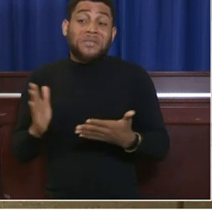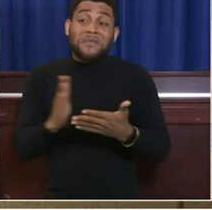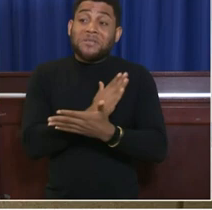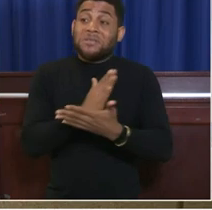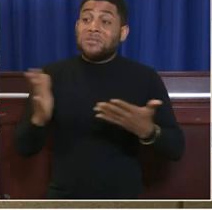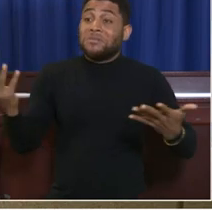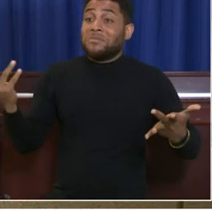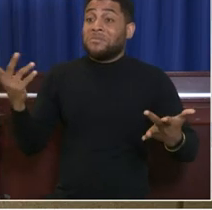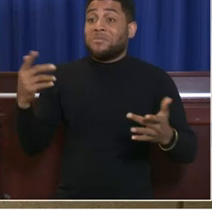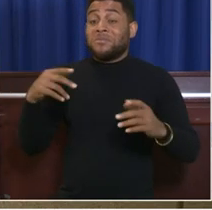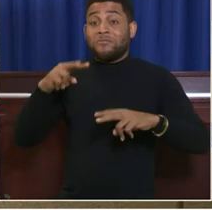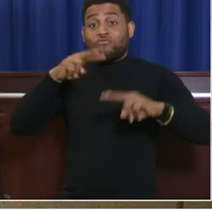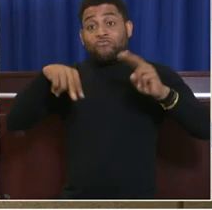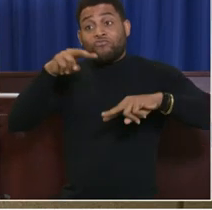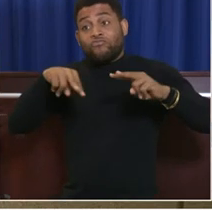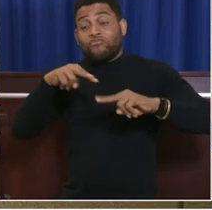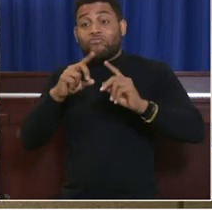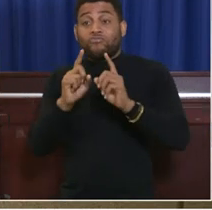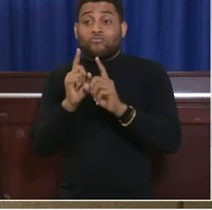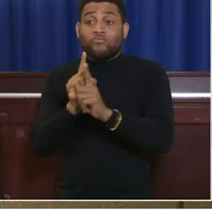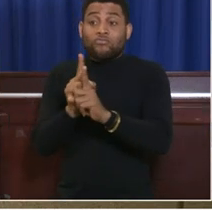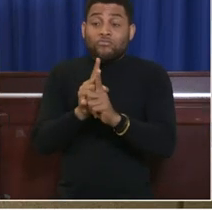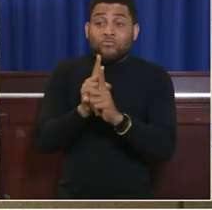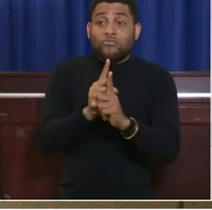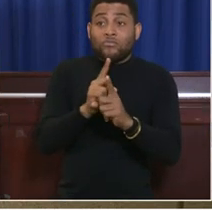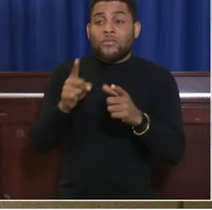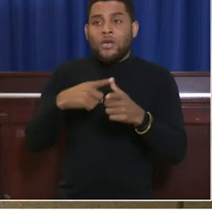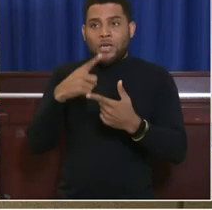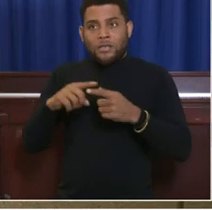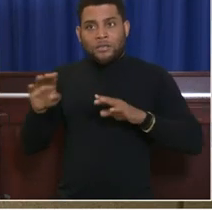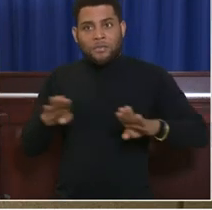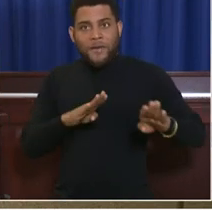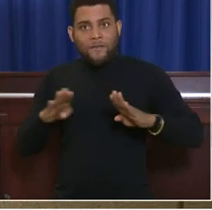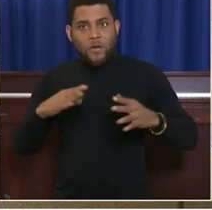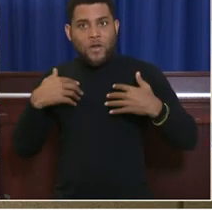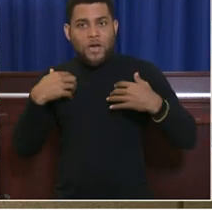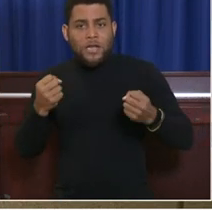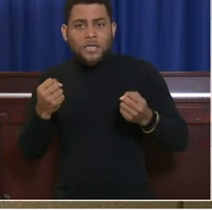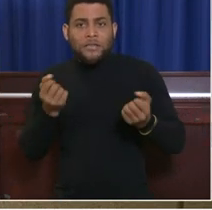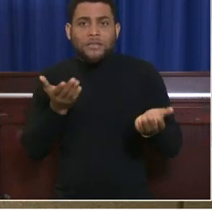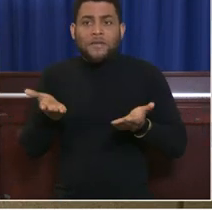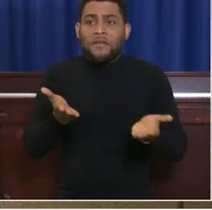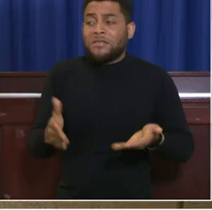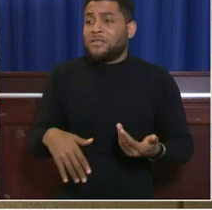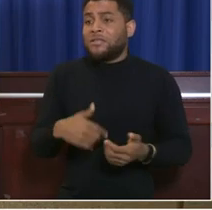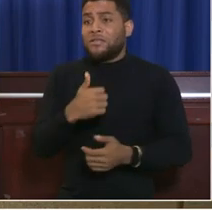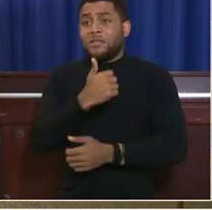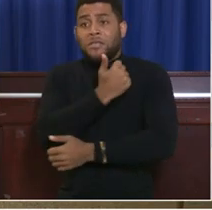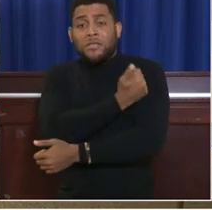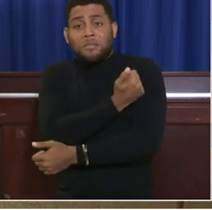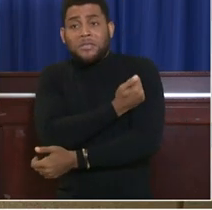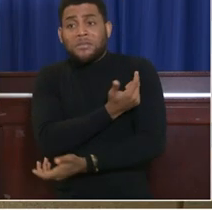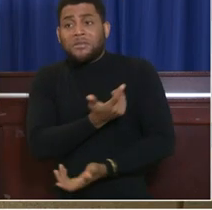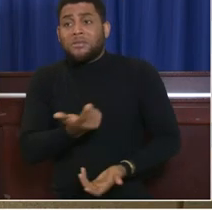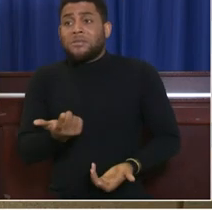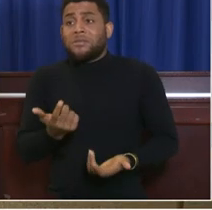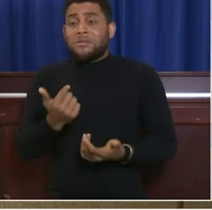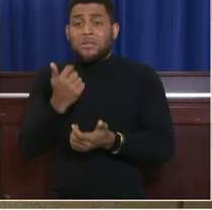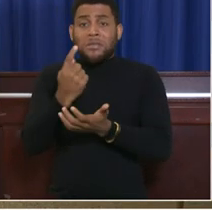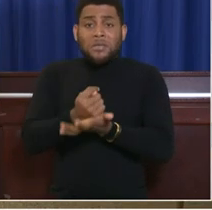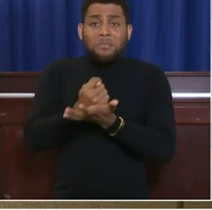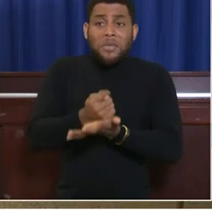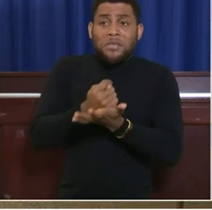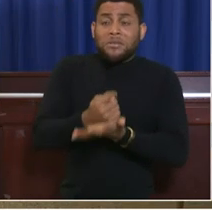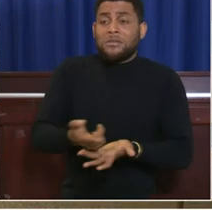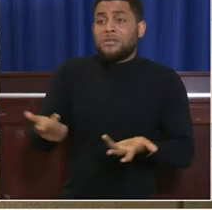include behavioral health services, which would include substance use disorder treatment and mental health treatment when that is what is necessary, and then also